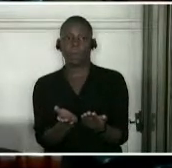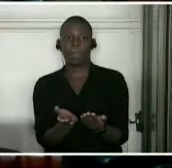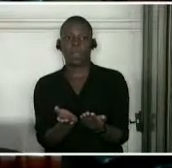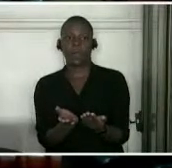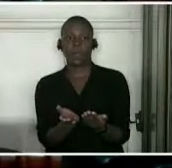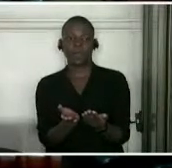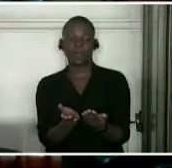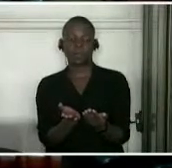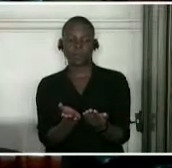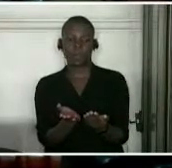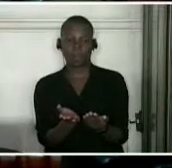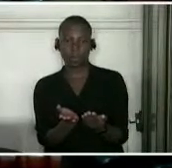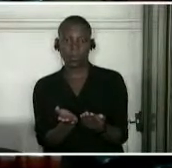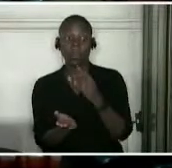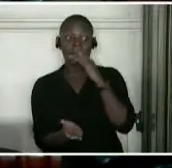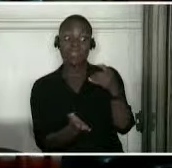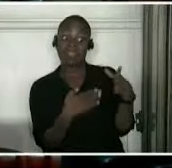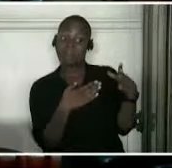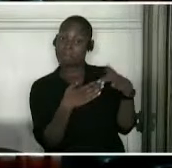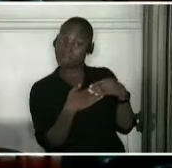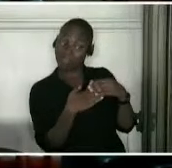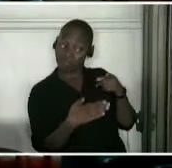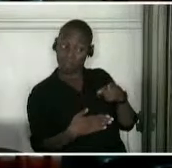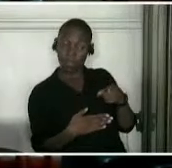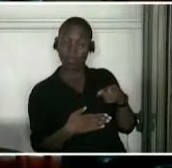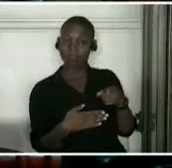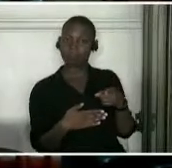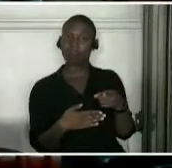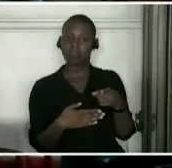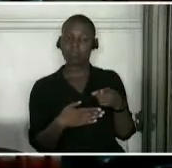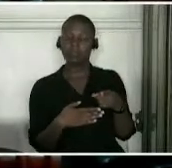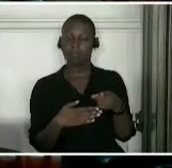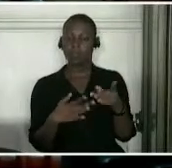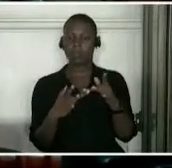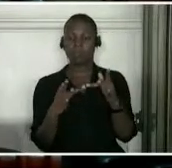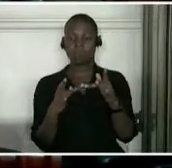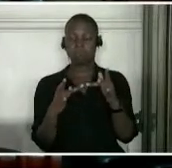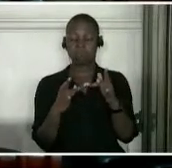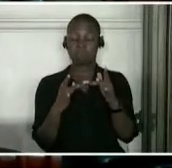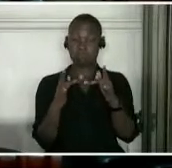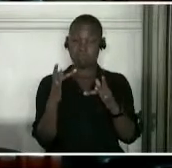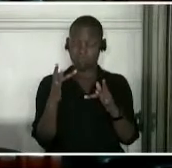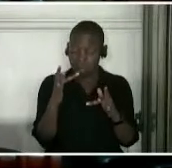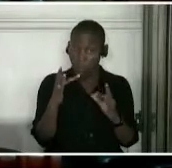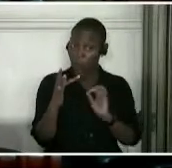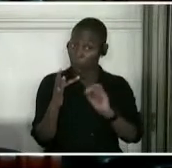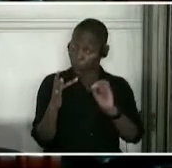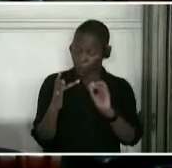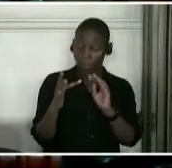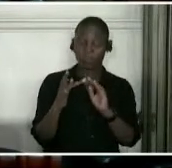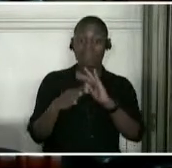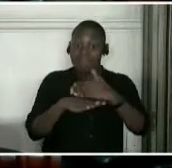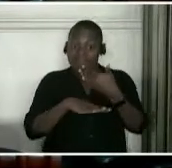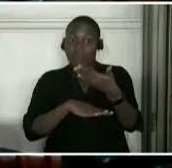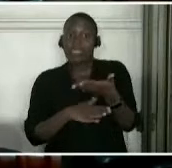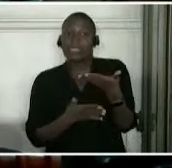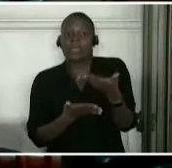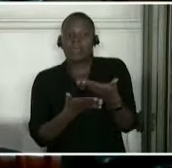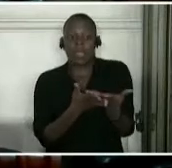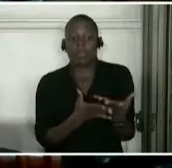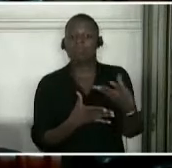with the proviso that the member connects to the sitting prior to the commencement of the response to the